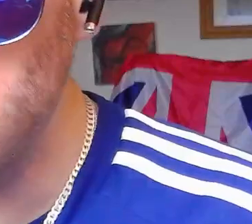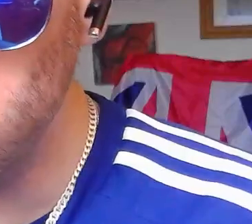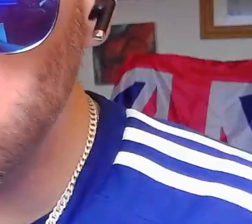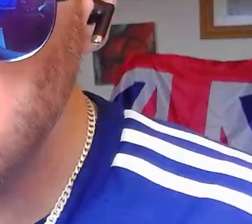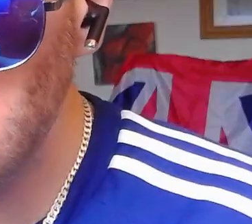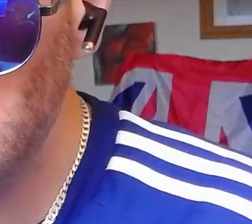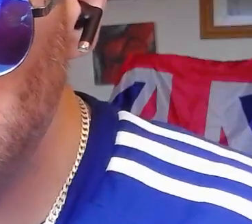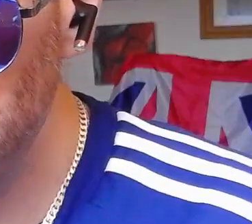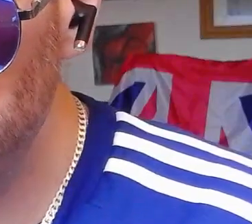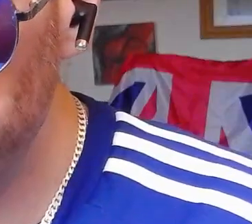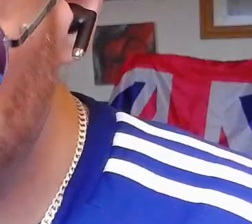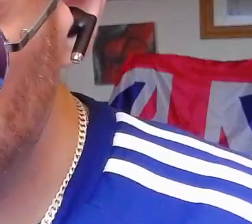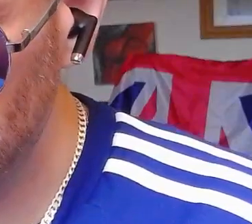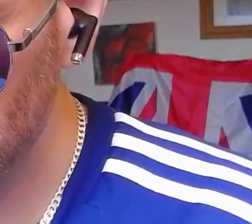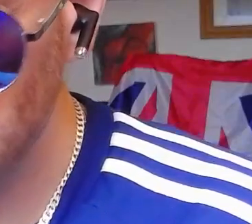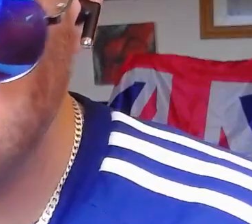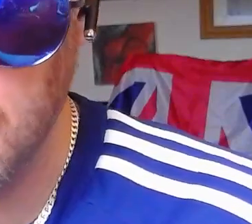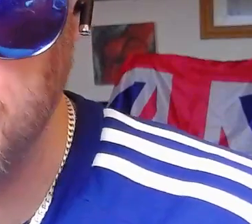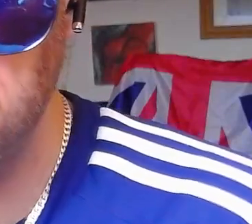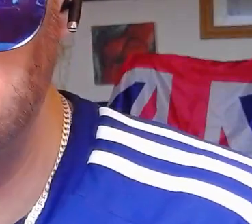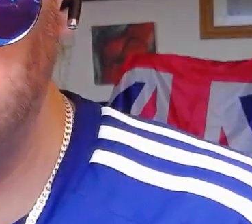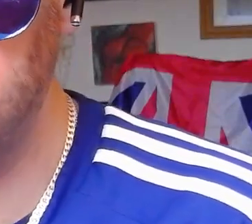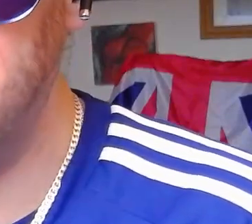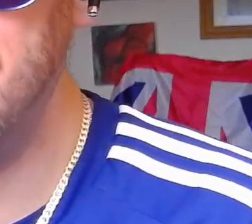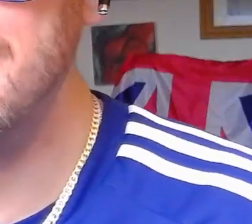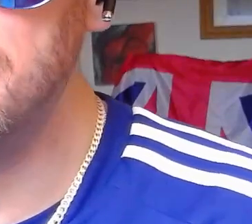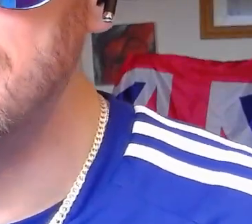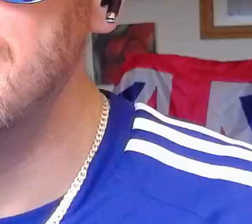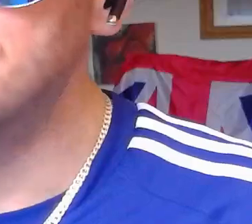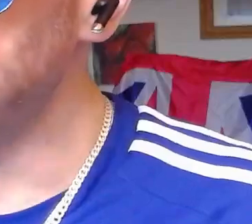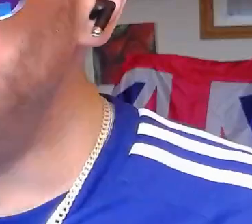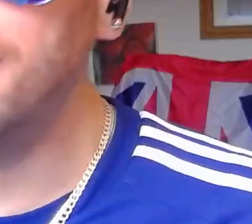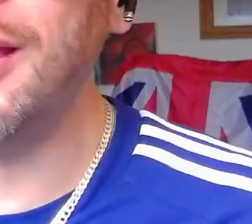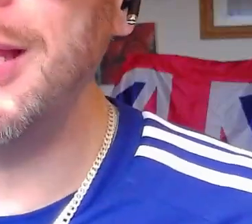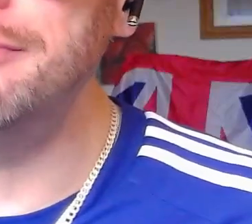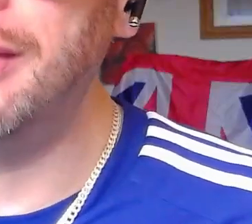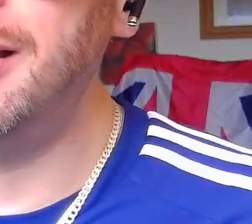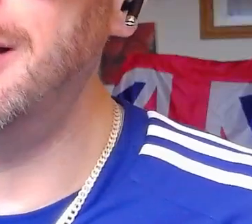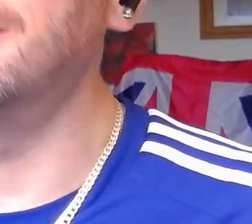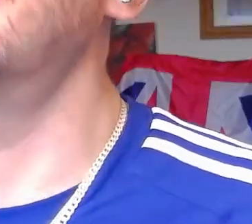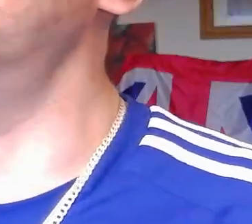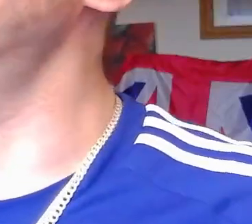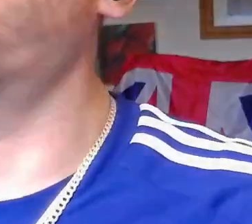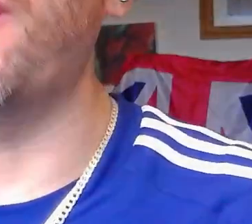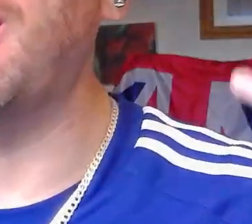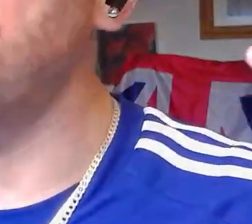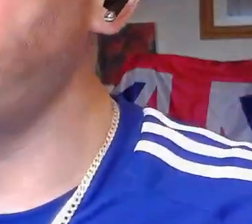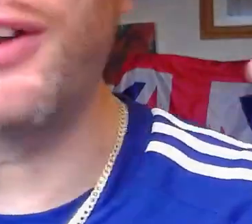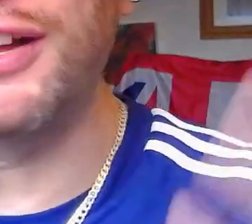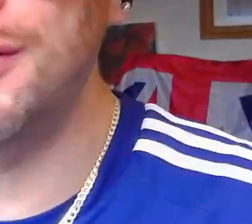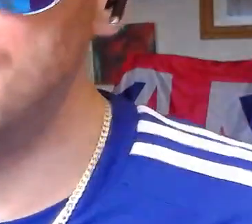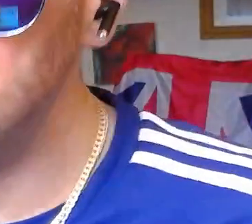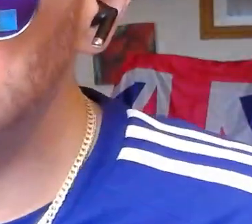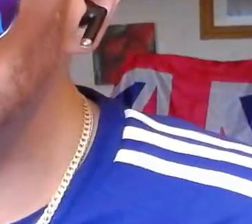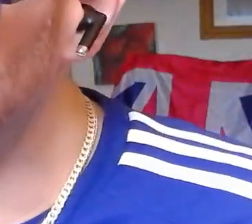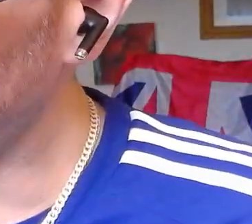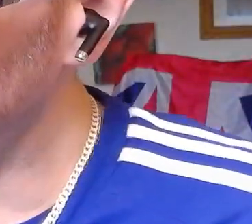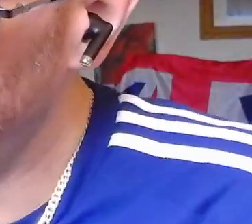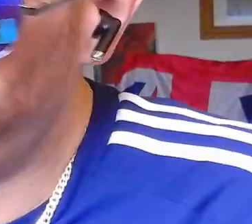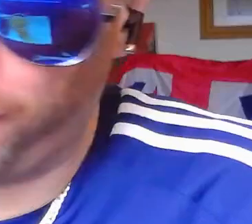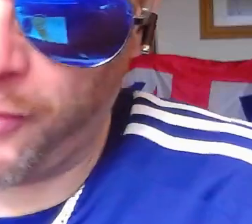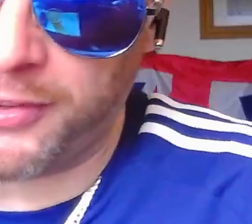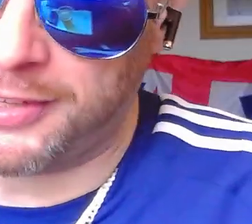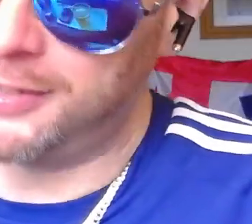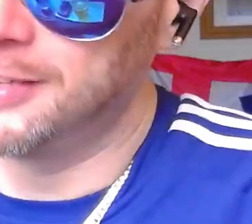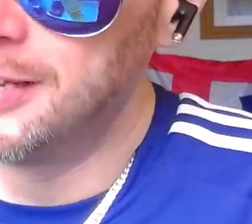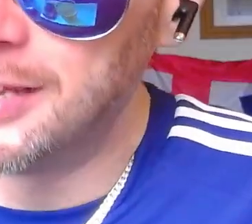May and June, I think. I think it's summertime, man. It's fight fucking season. You